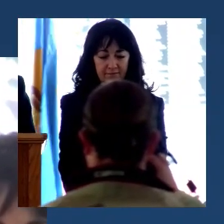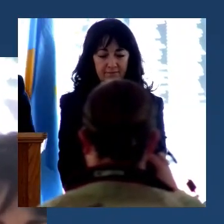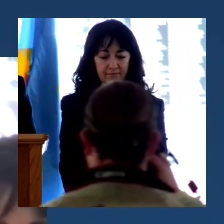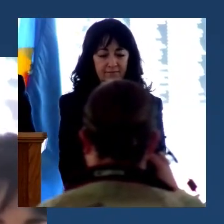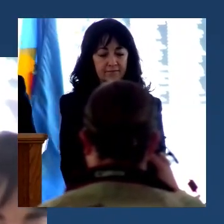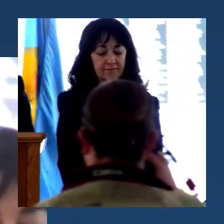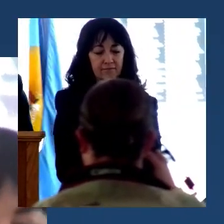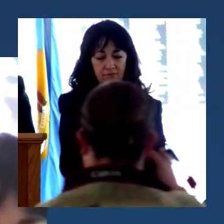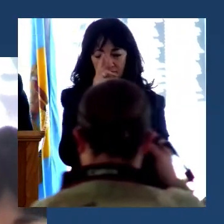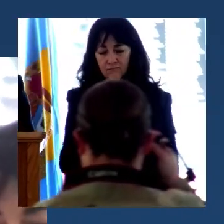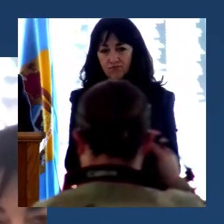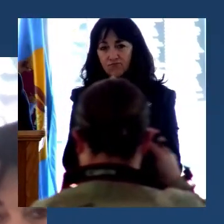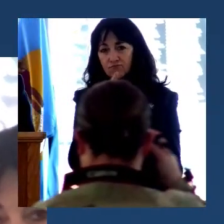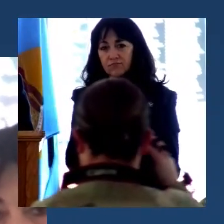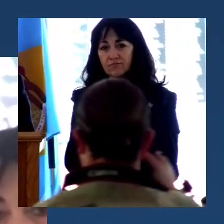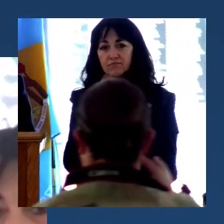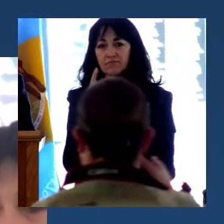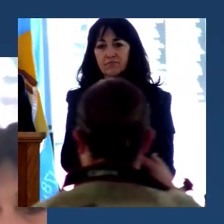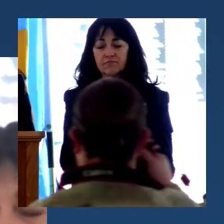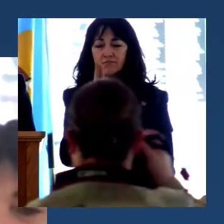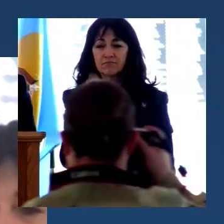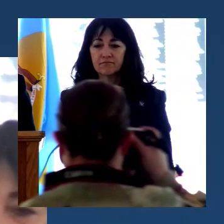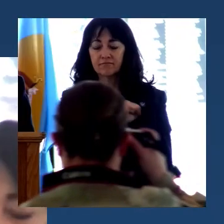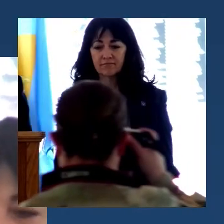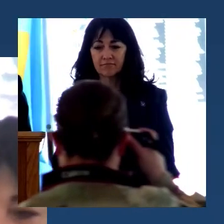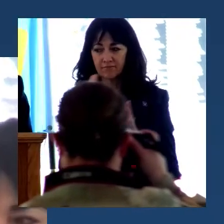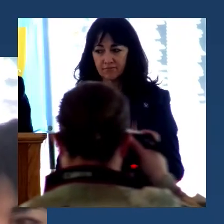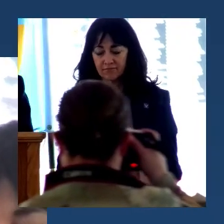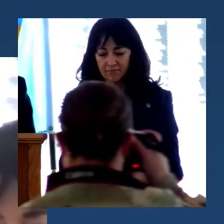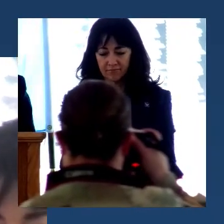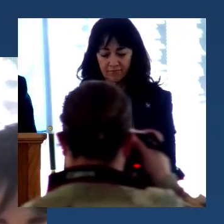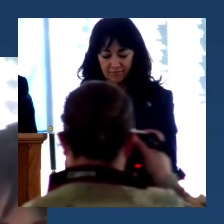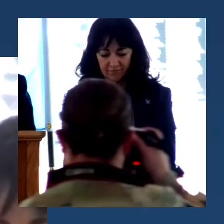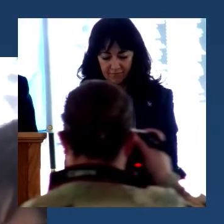The Honorable Tom Carper, U.S. Senator.